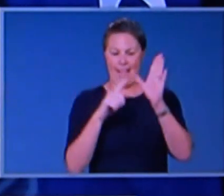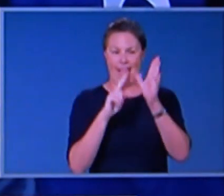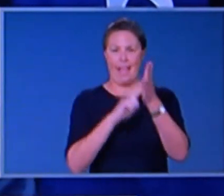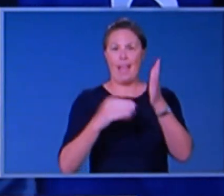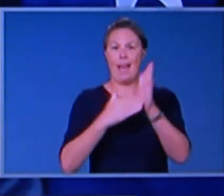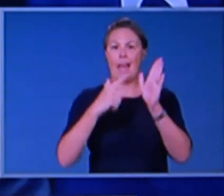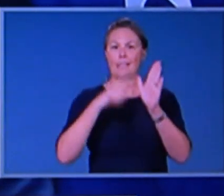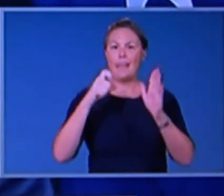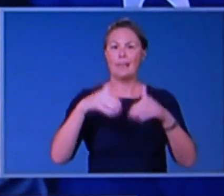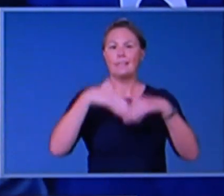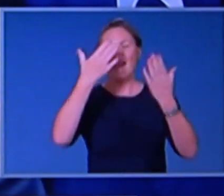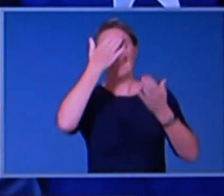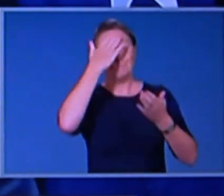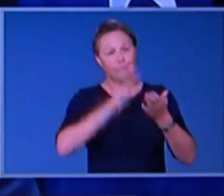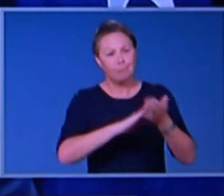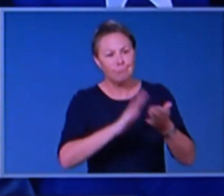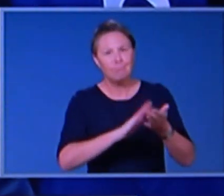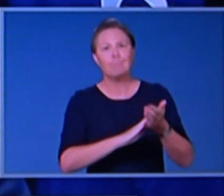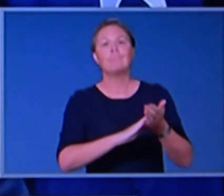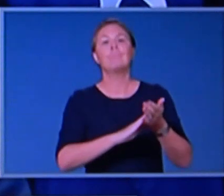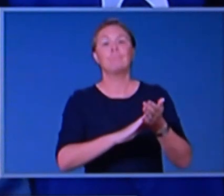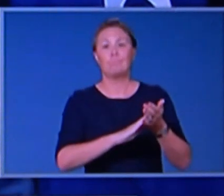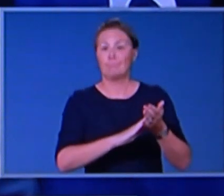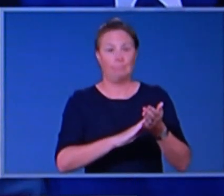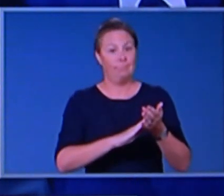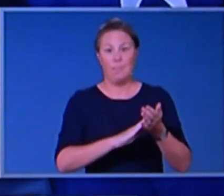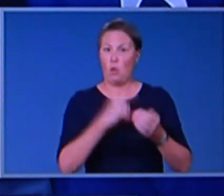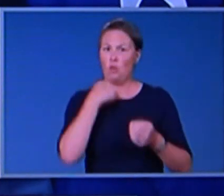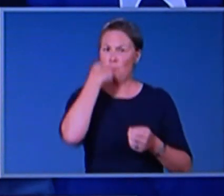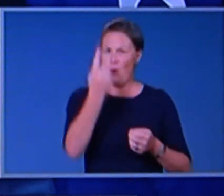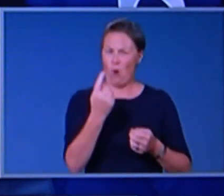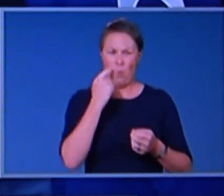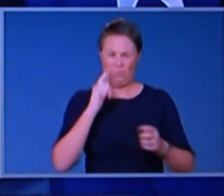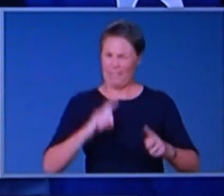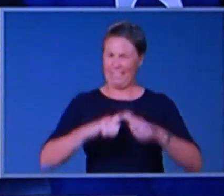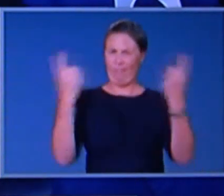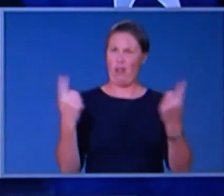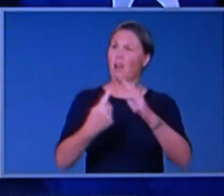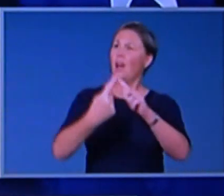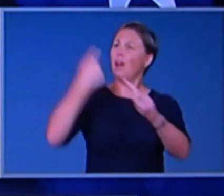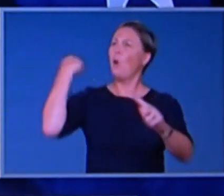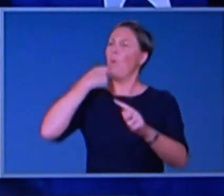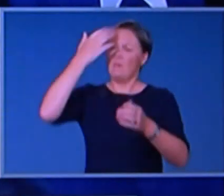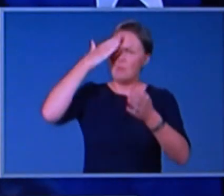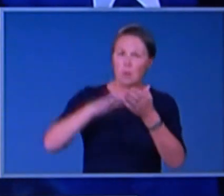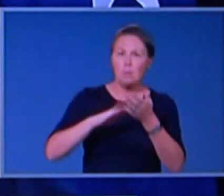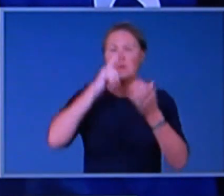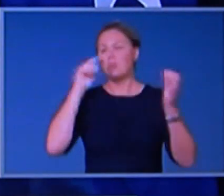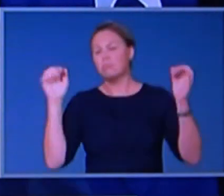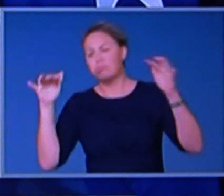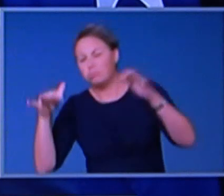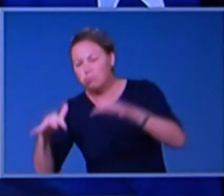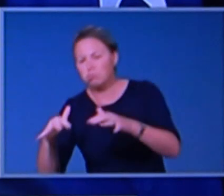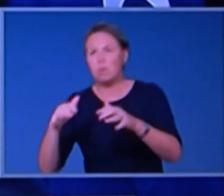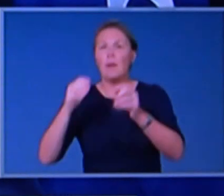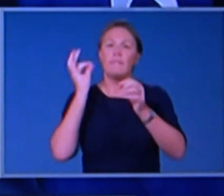year is going to be like none any of us have ever experienced. A time when our normal traditions